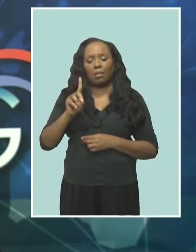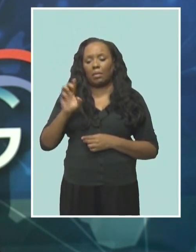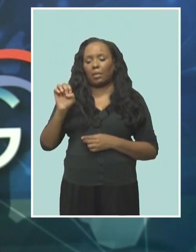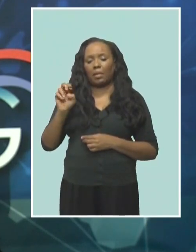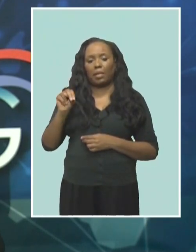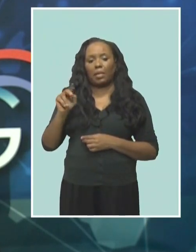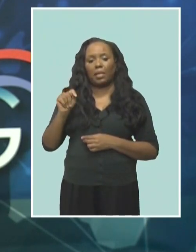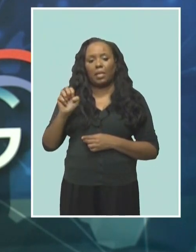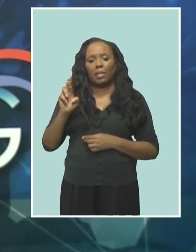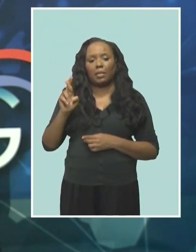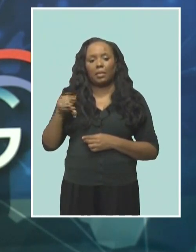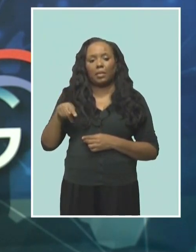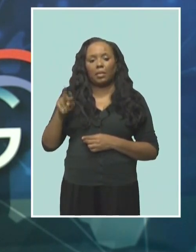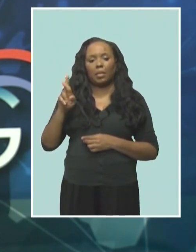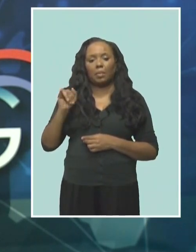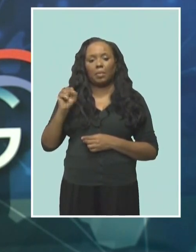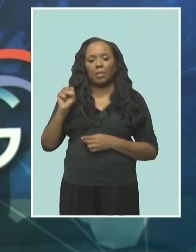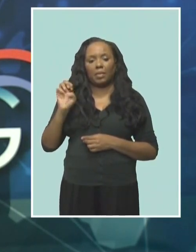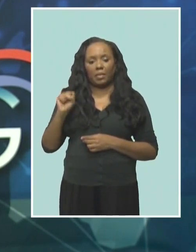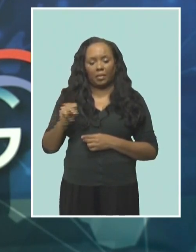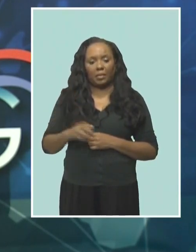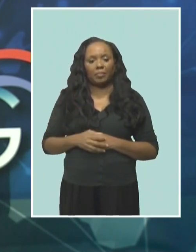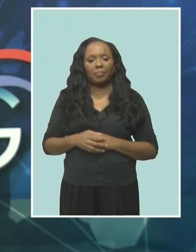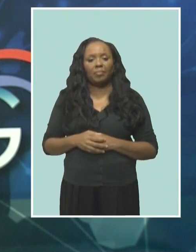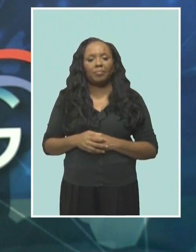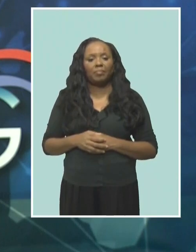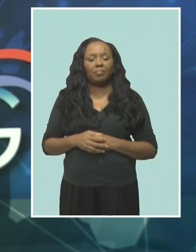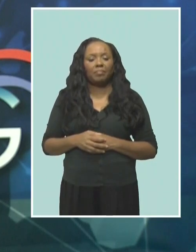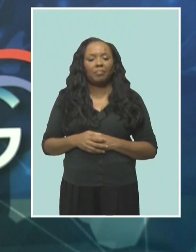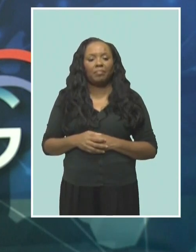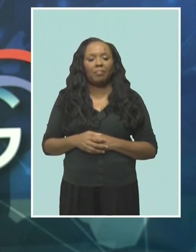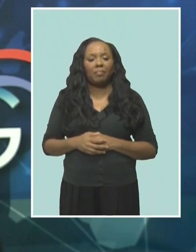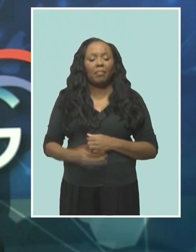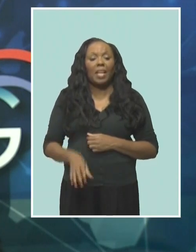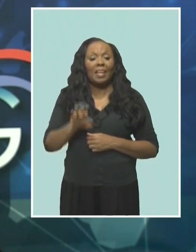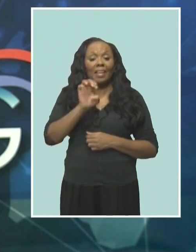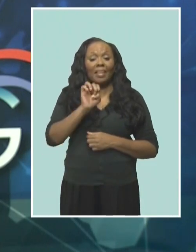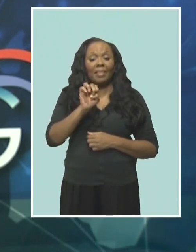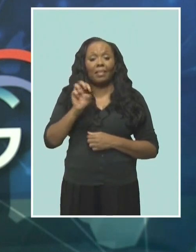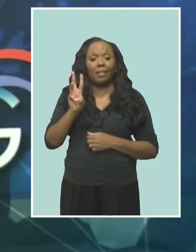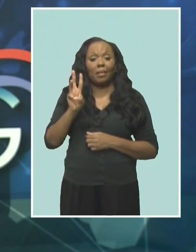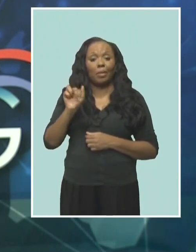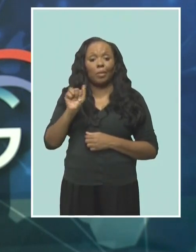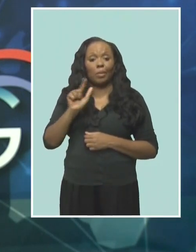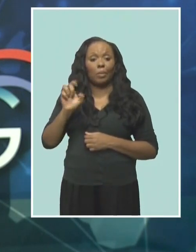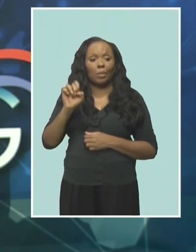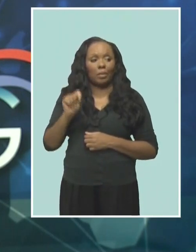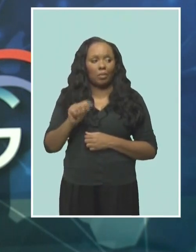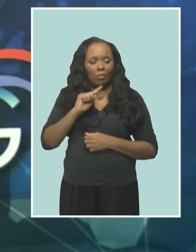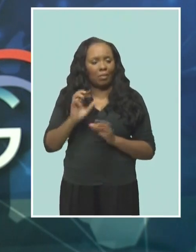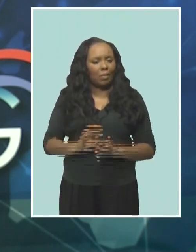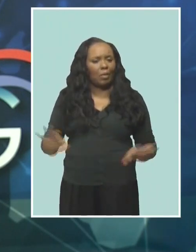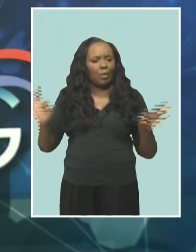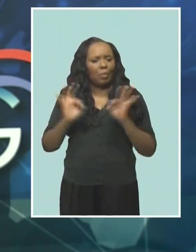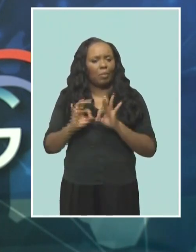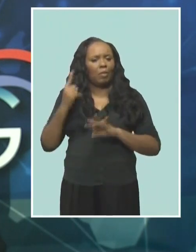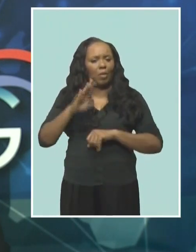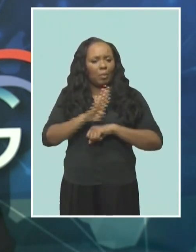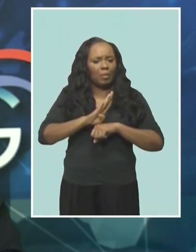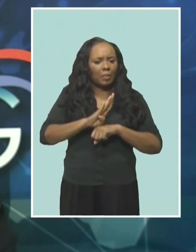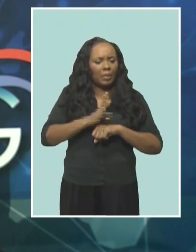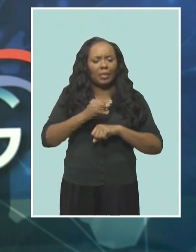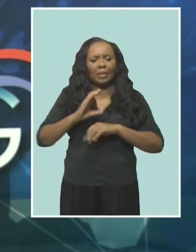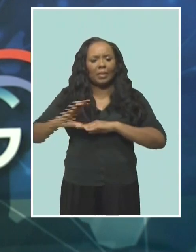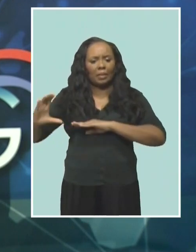The launch of the e-wallet for credit unions has been seen as a game changer in the financial landscape of Barbados and the Caribbean. That's how it's